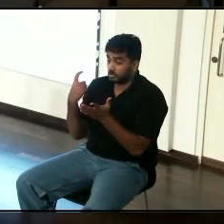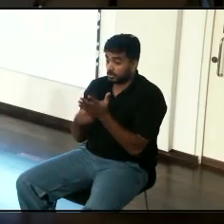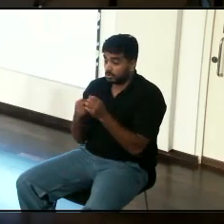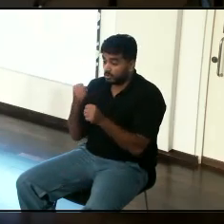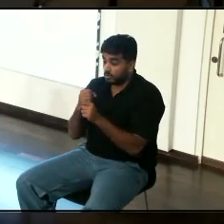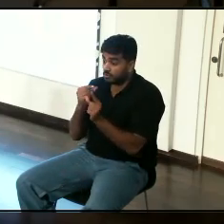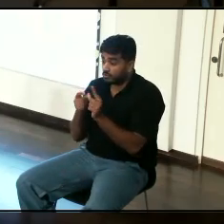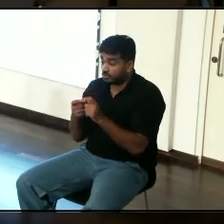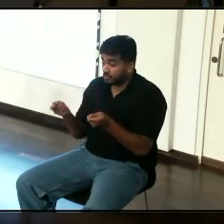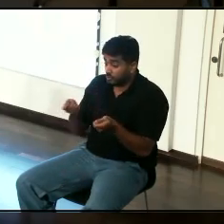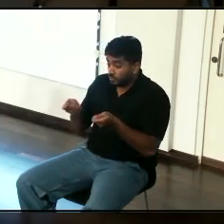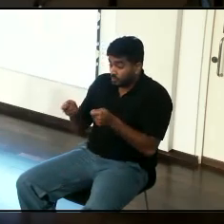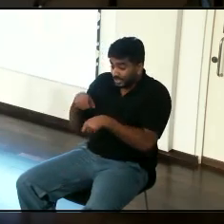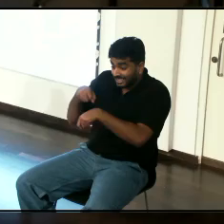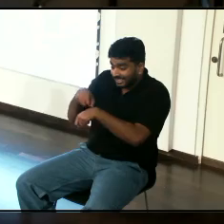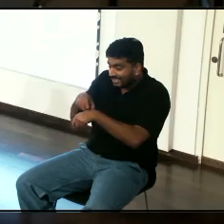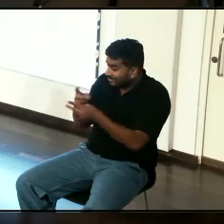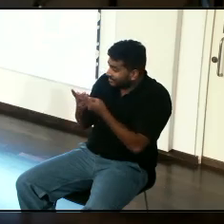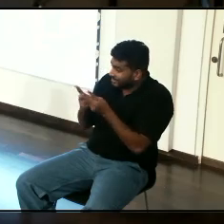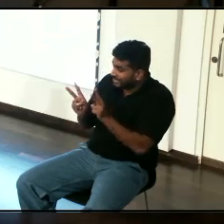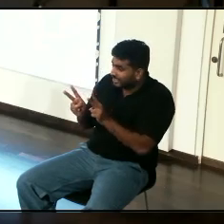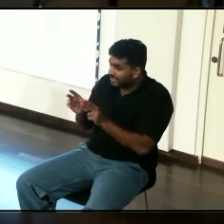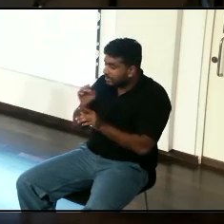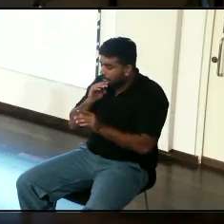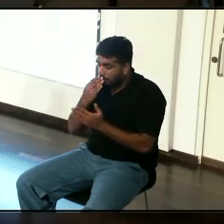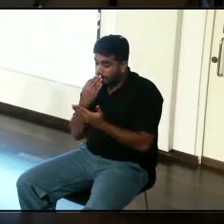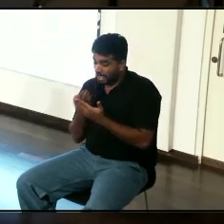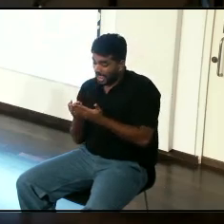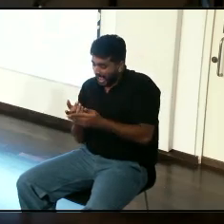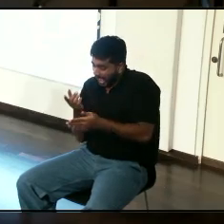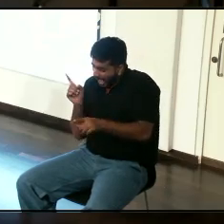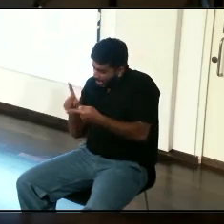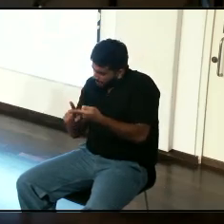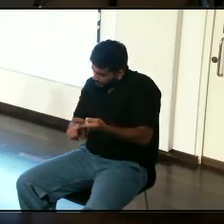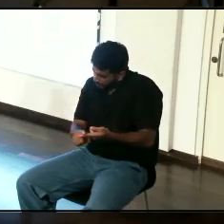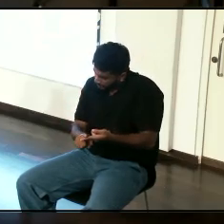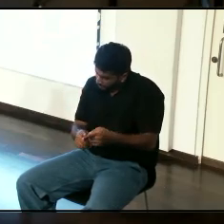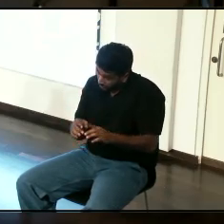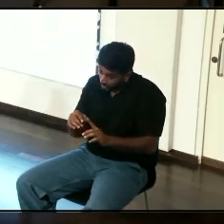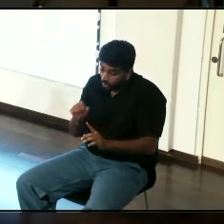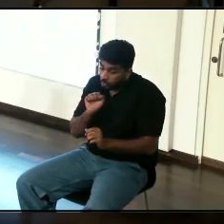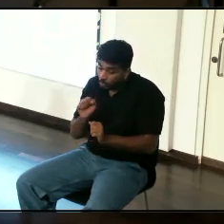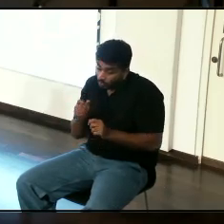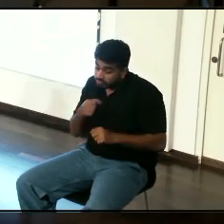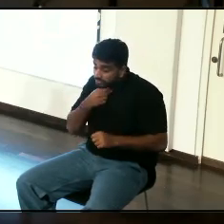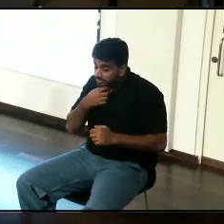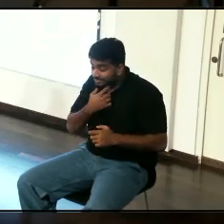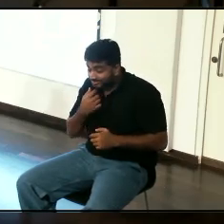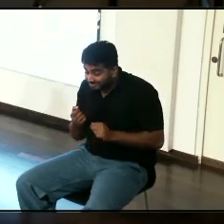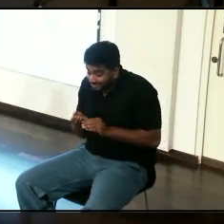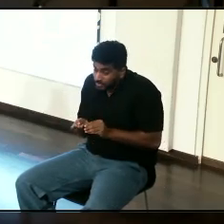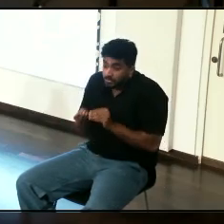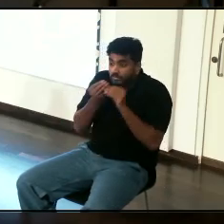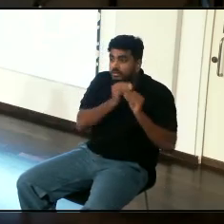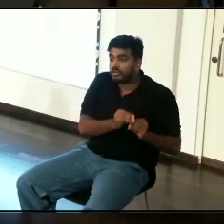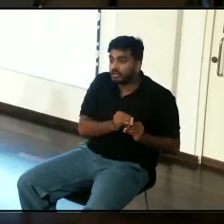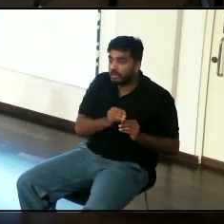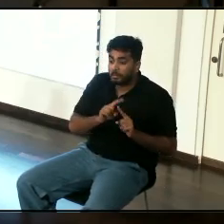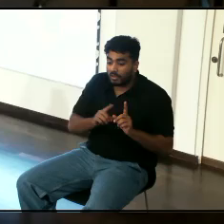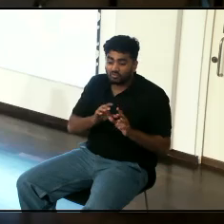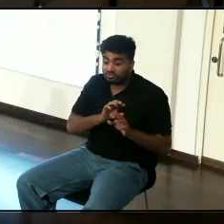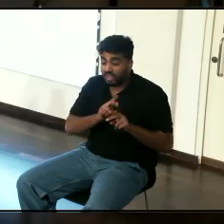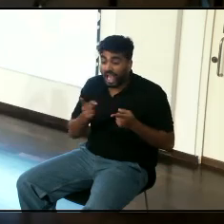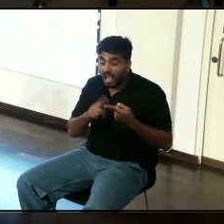times. And the dark side that happened was perhaps in the previous generations, and so they didn't really encounter